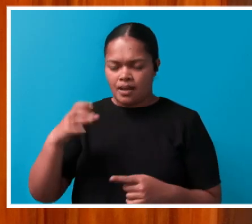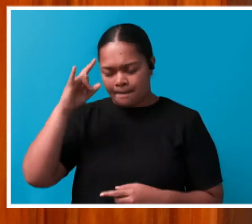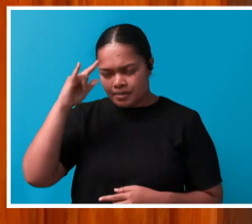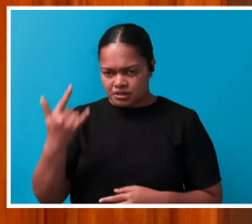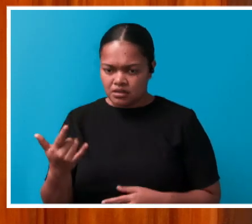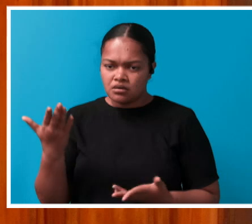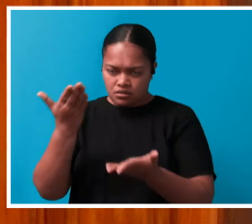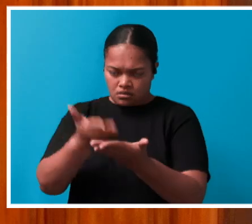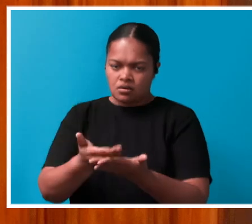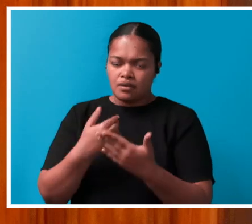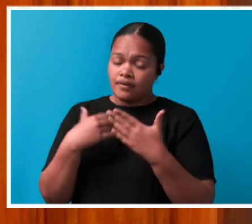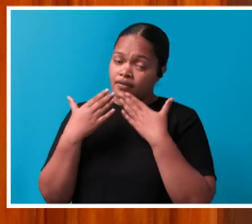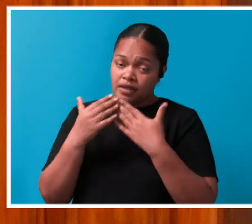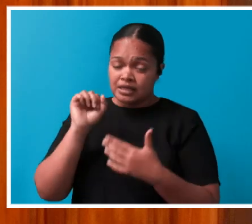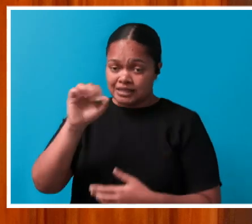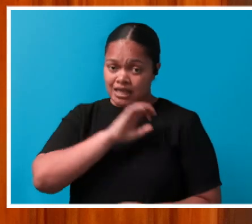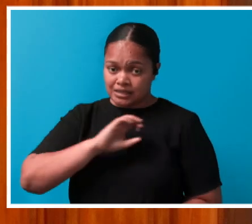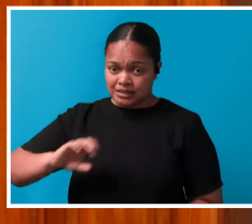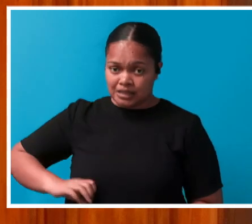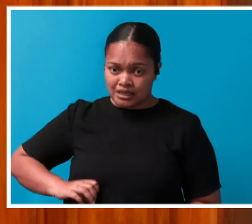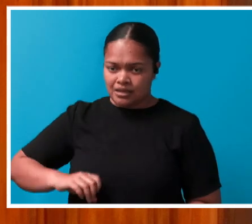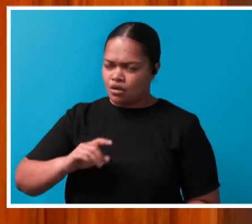the House. I thank His Excellency for his most